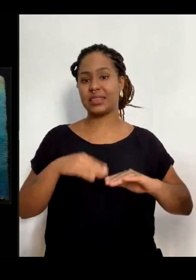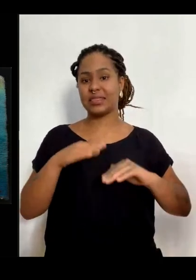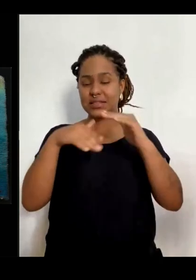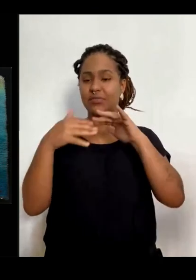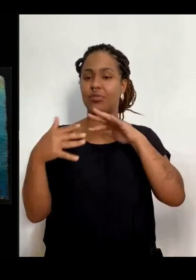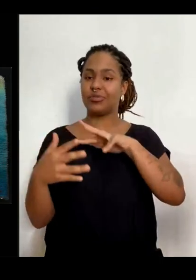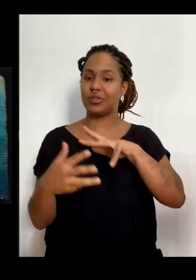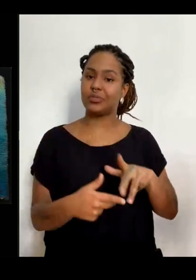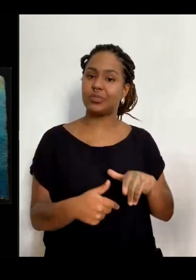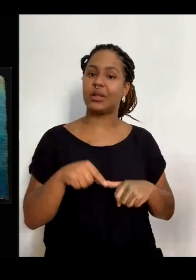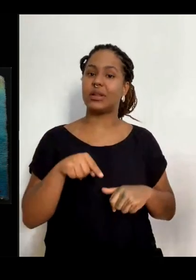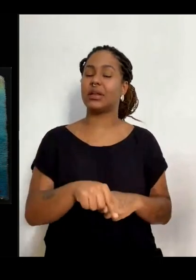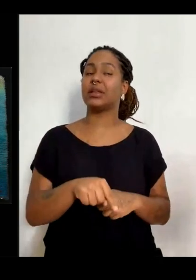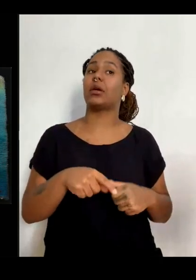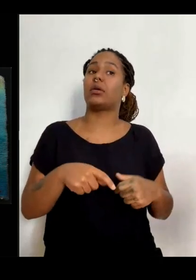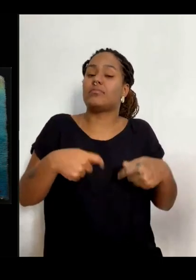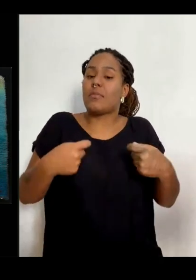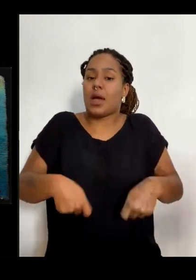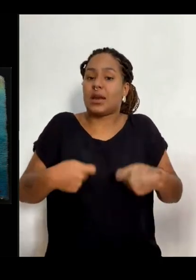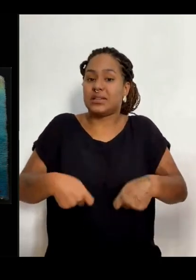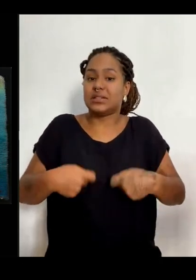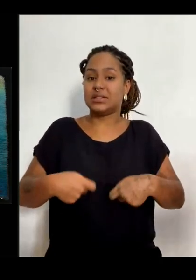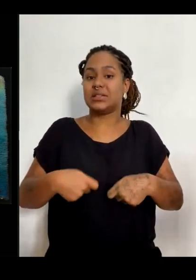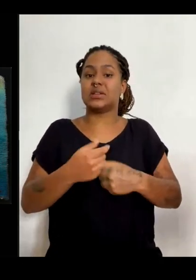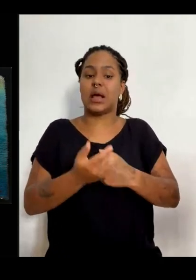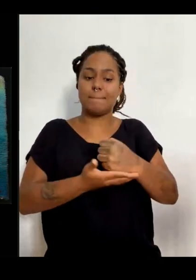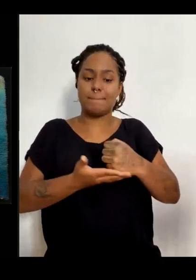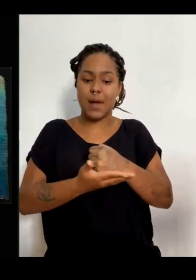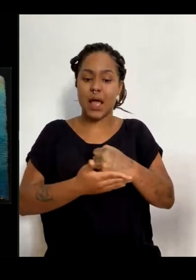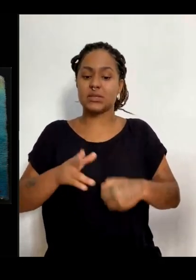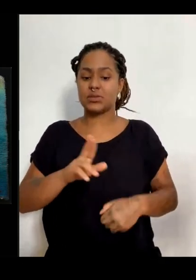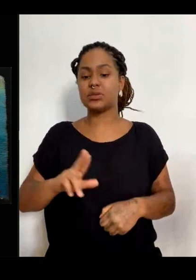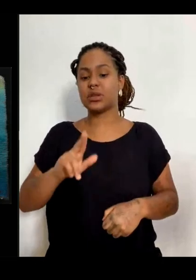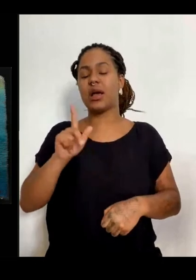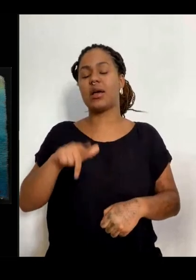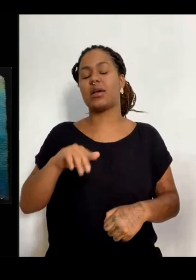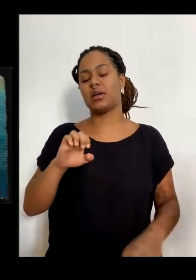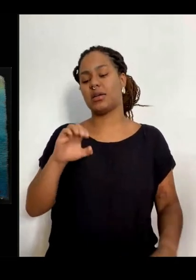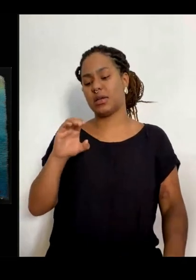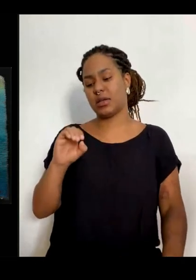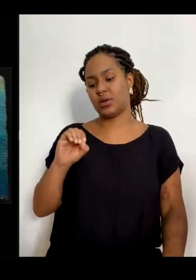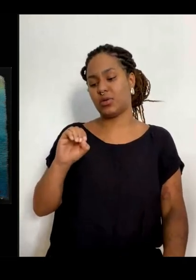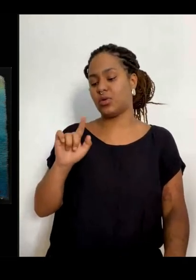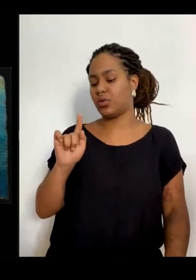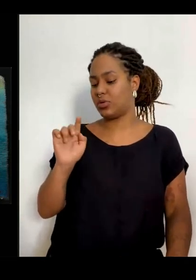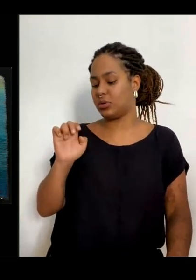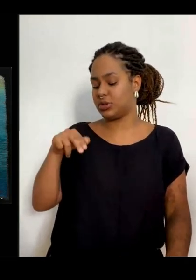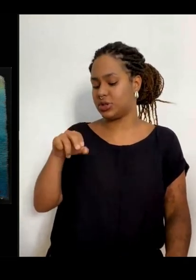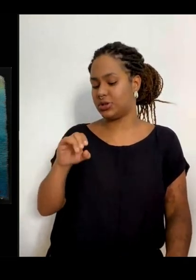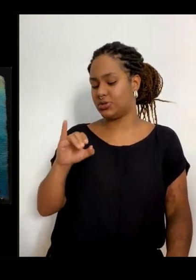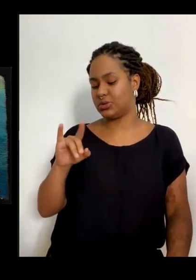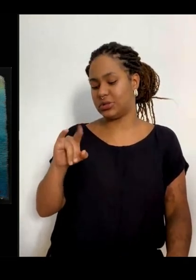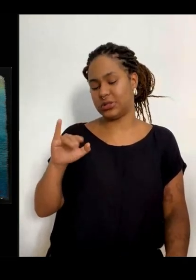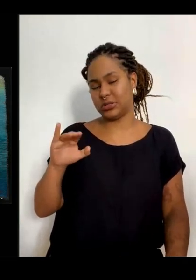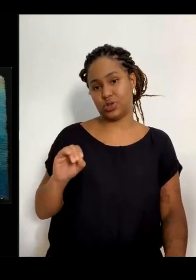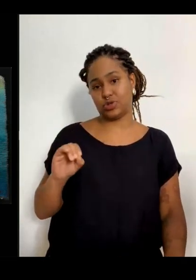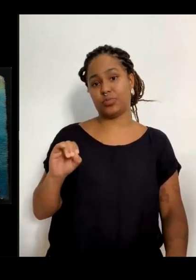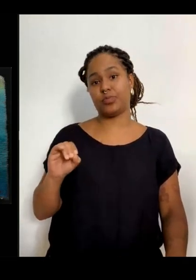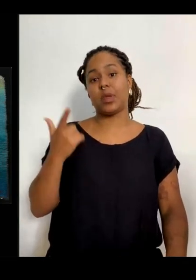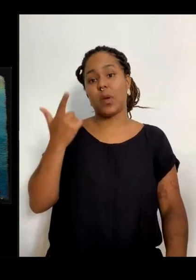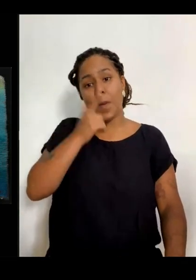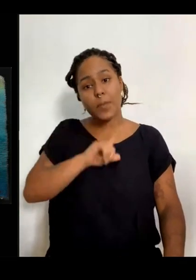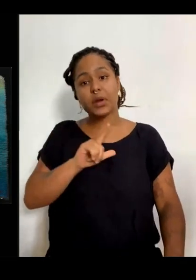and to dismantle or change the course of that is indeed